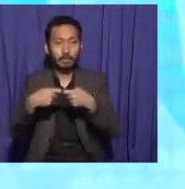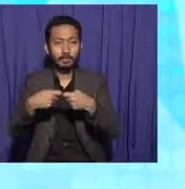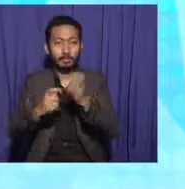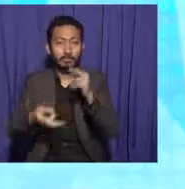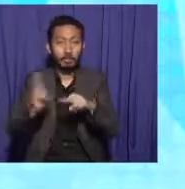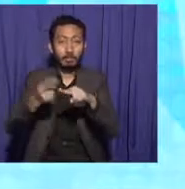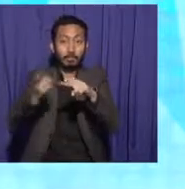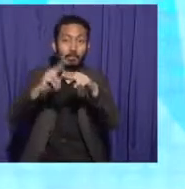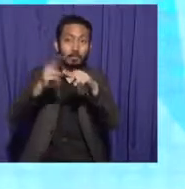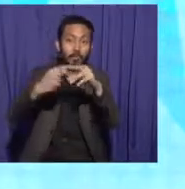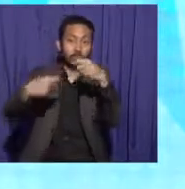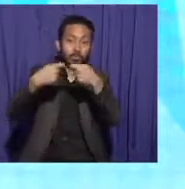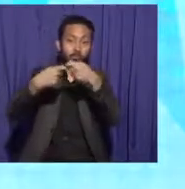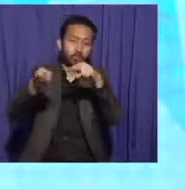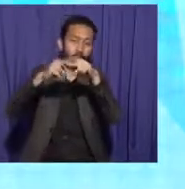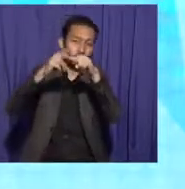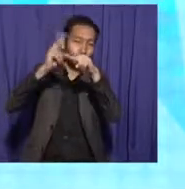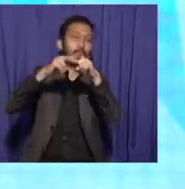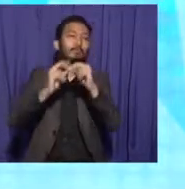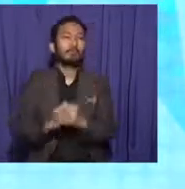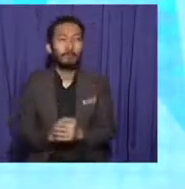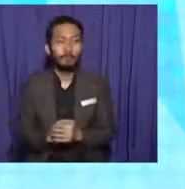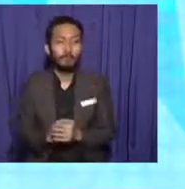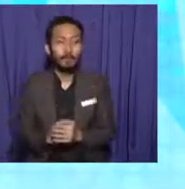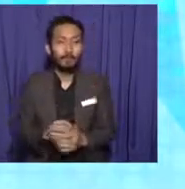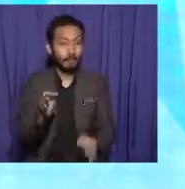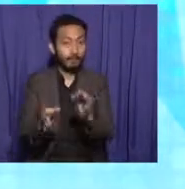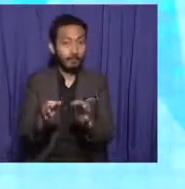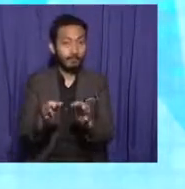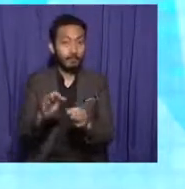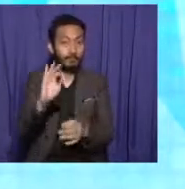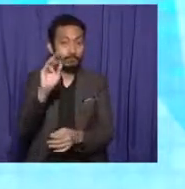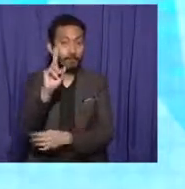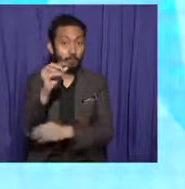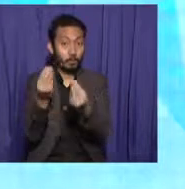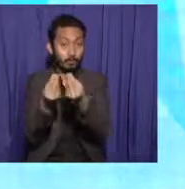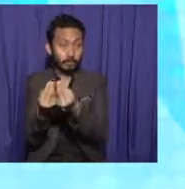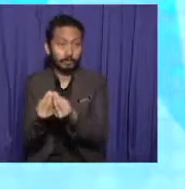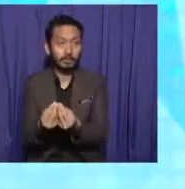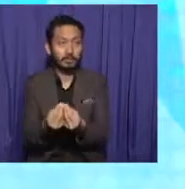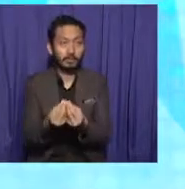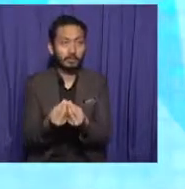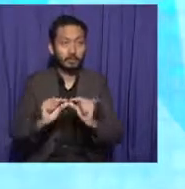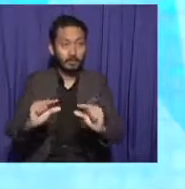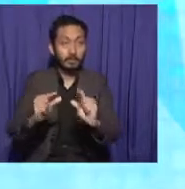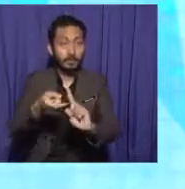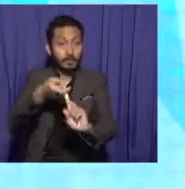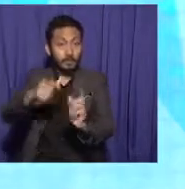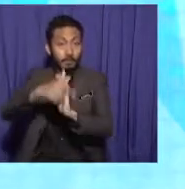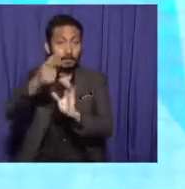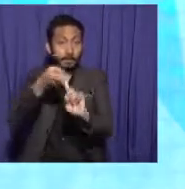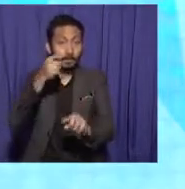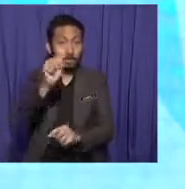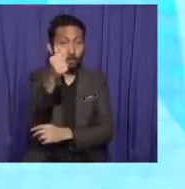cannot detect the flickering of the bulb. The pointer cannot respond fast enough to the changing current and